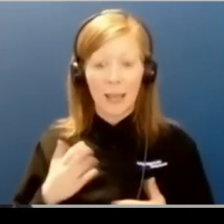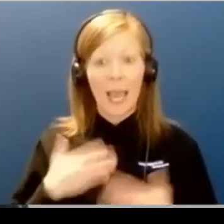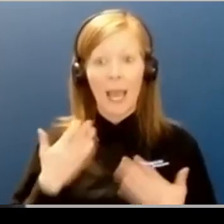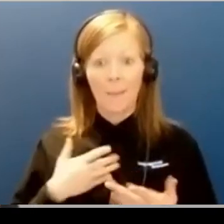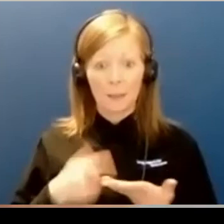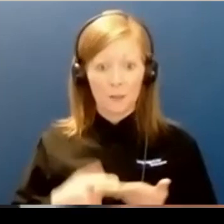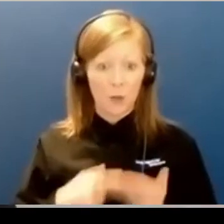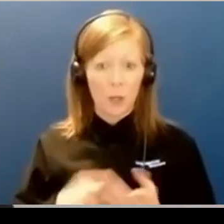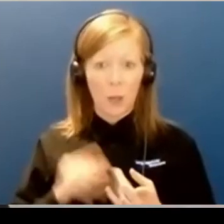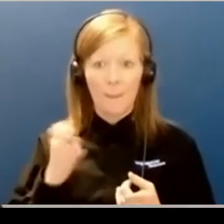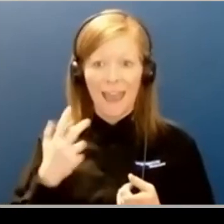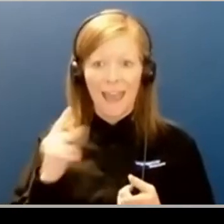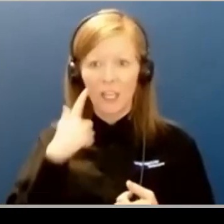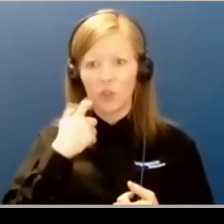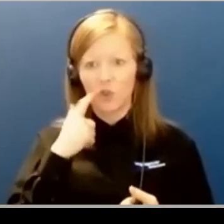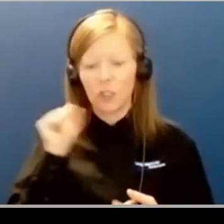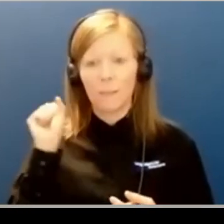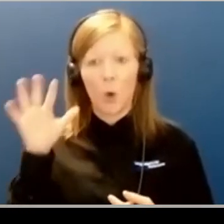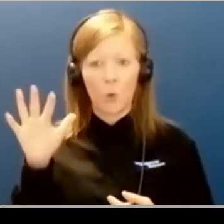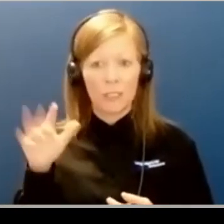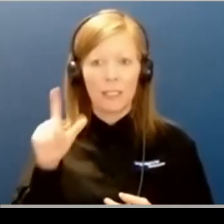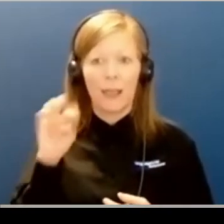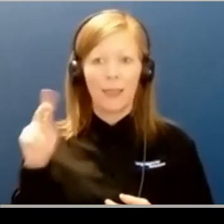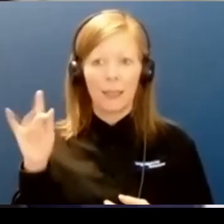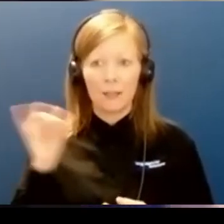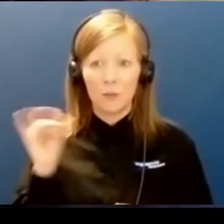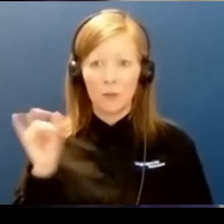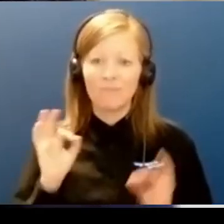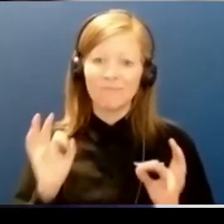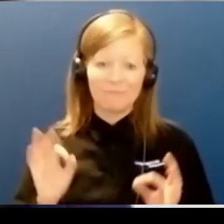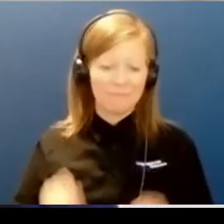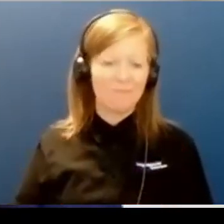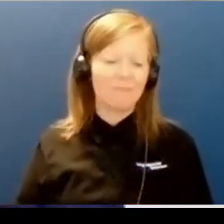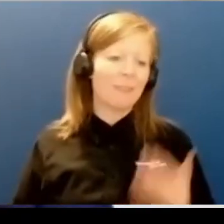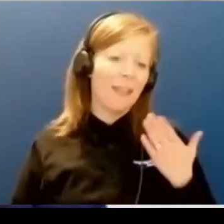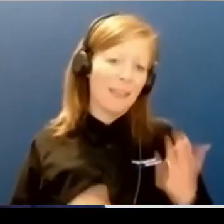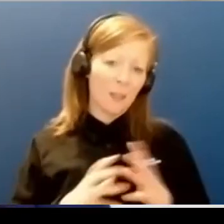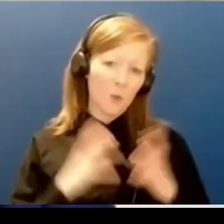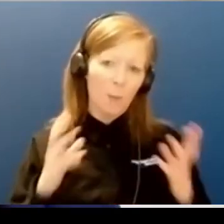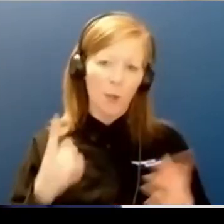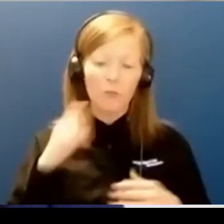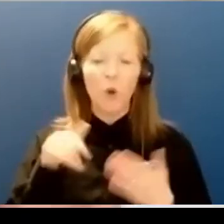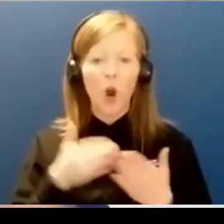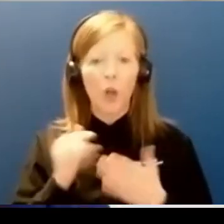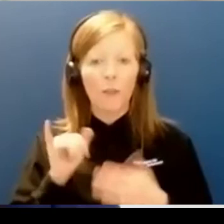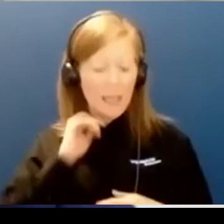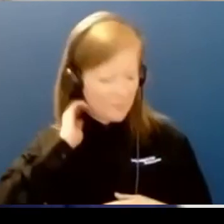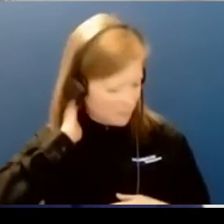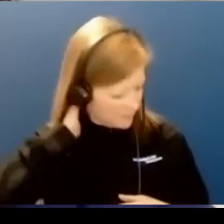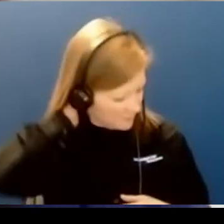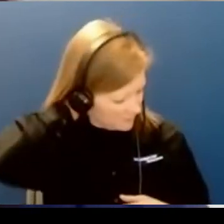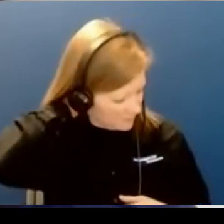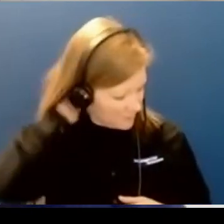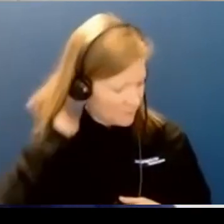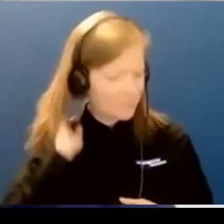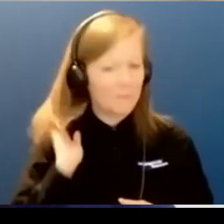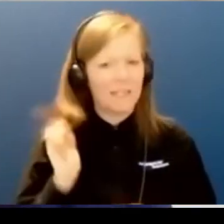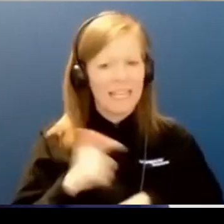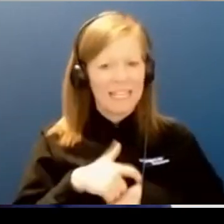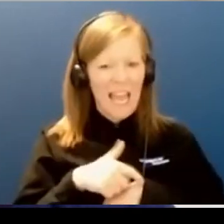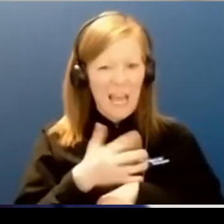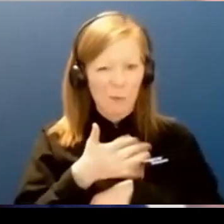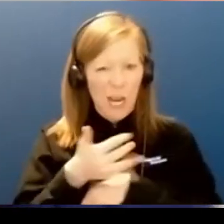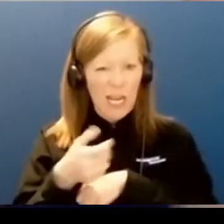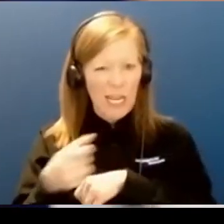just posted a link for them as well. All right. Thank you so much, Dr. Velasco, for all of that. We're running out of time. It looks like